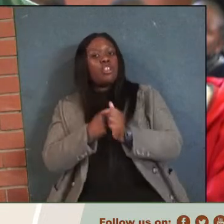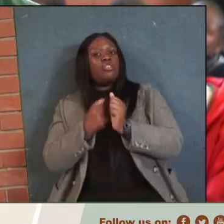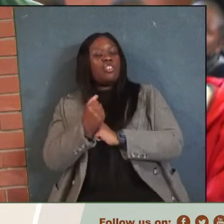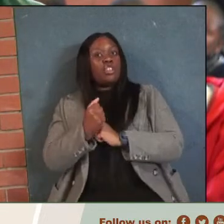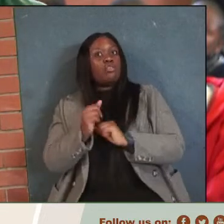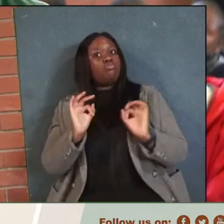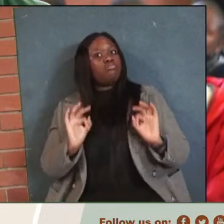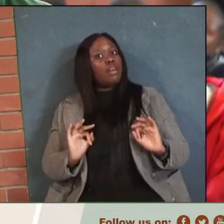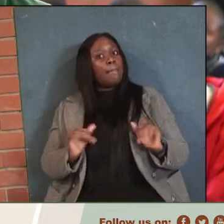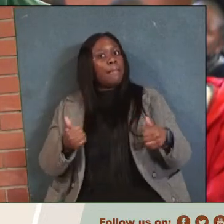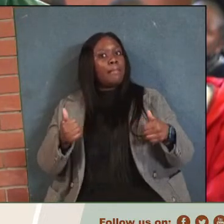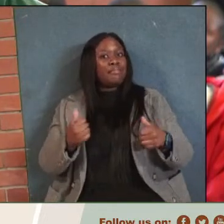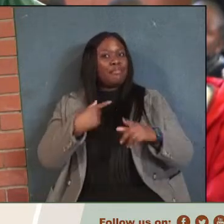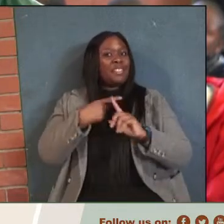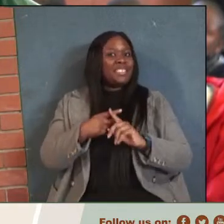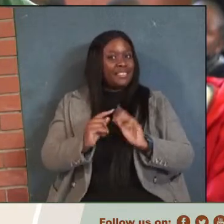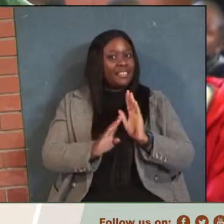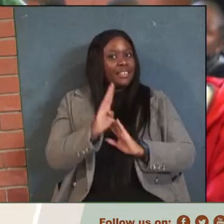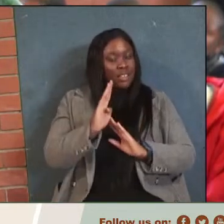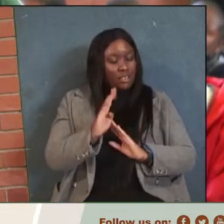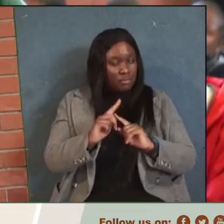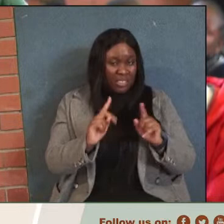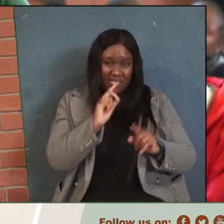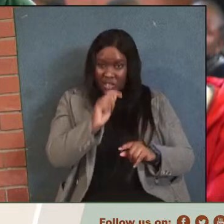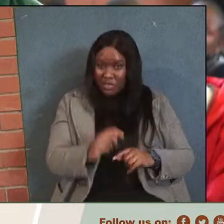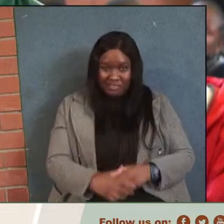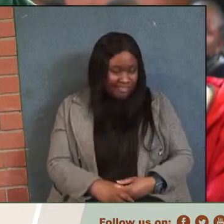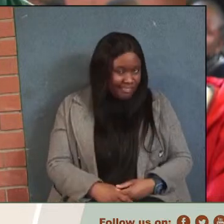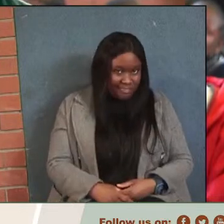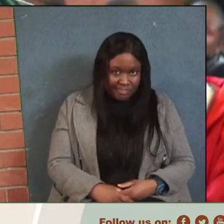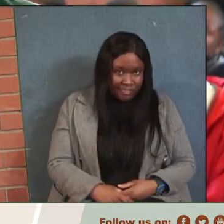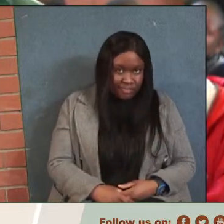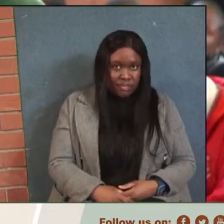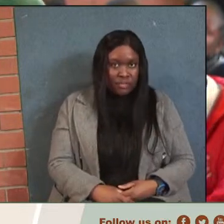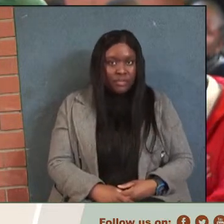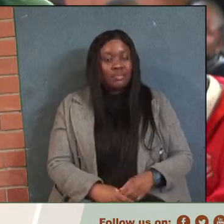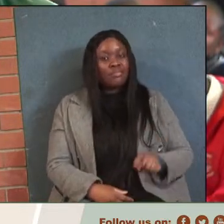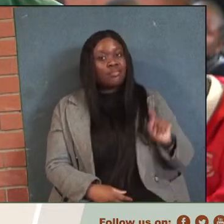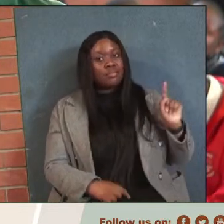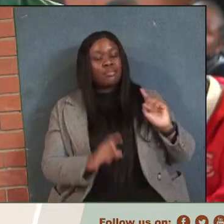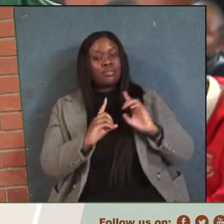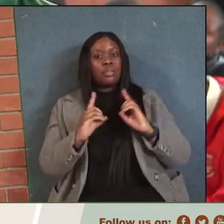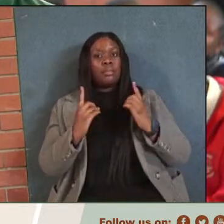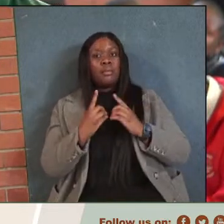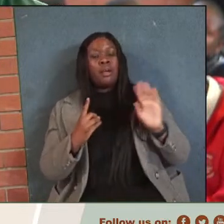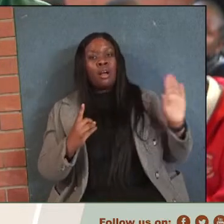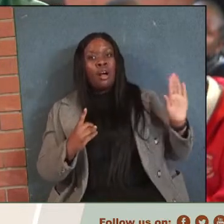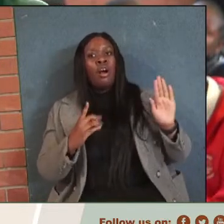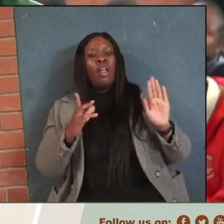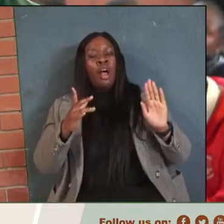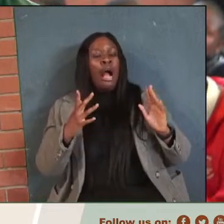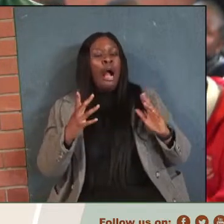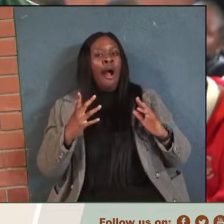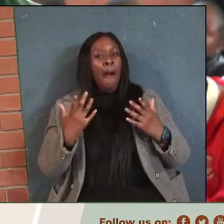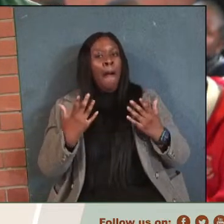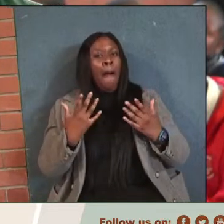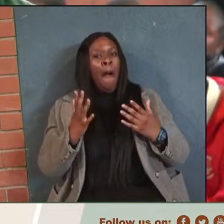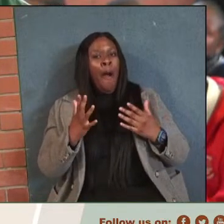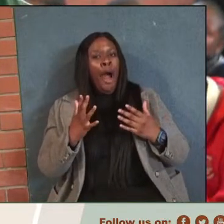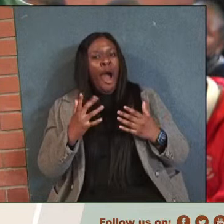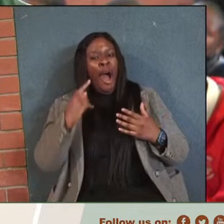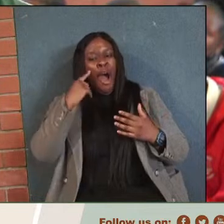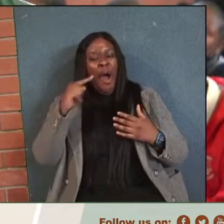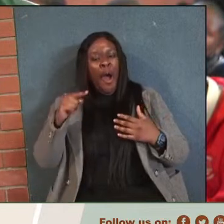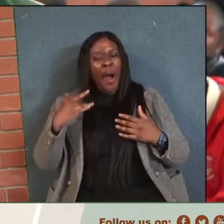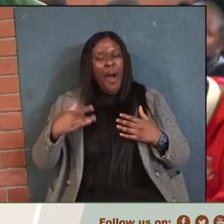that is not the case majority of the time. On the other hand, departments are also deceived by the area in which the school is located in. Just